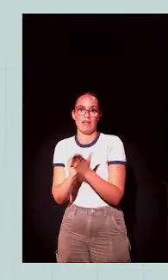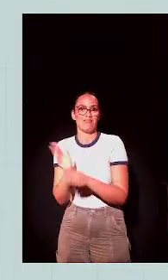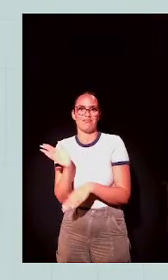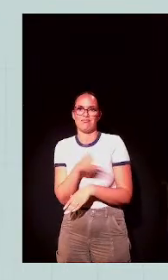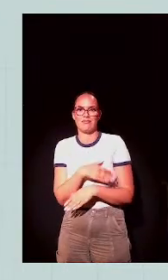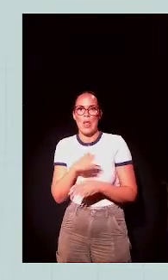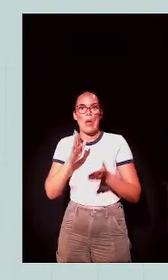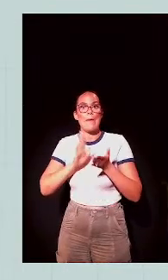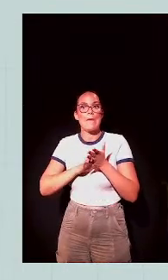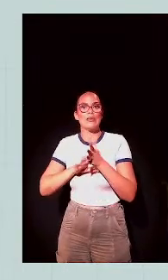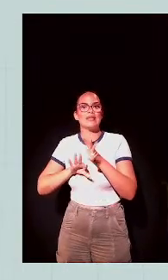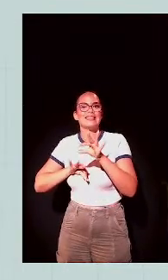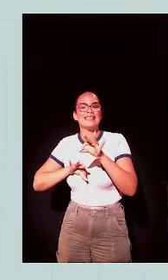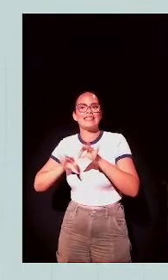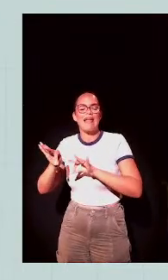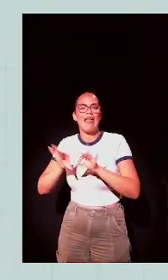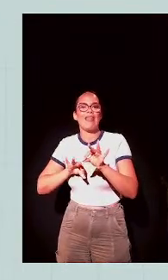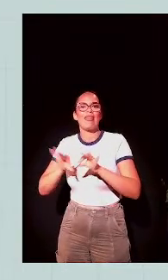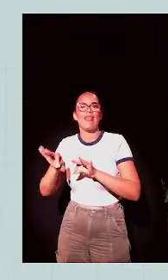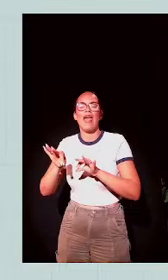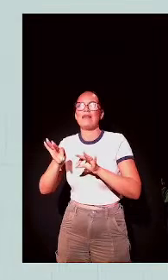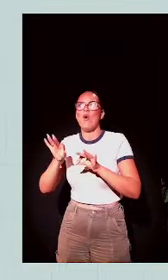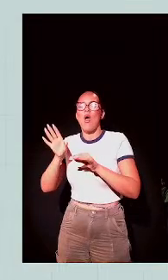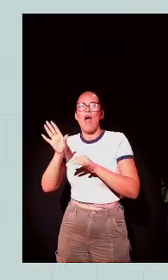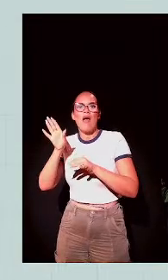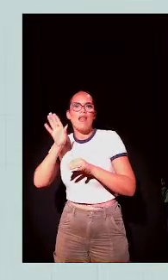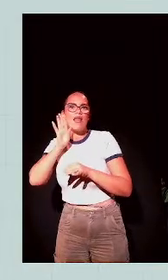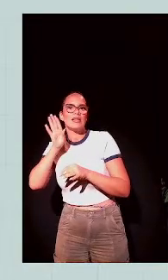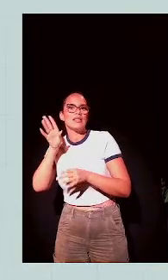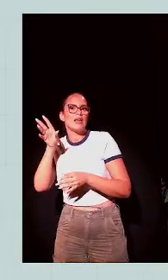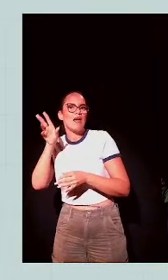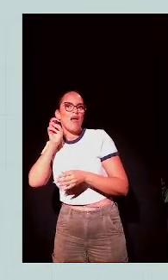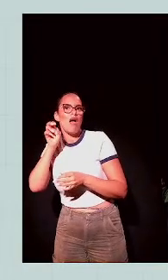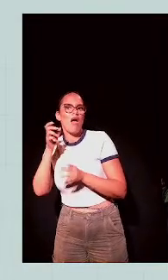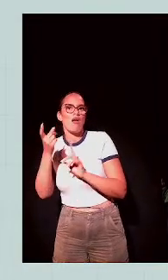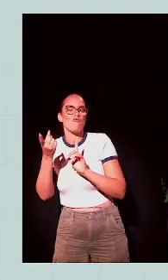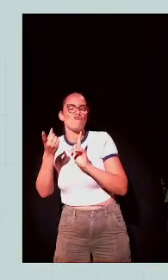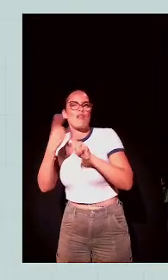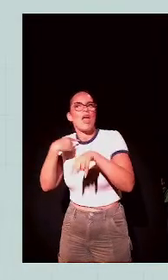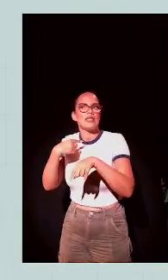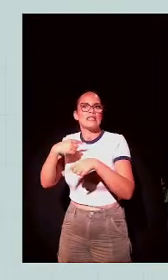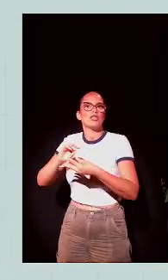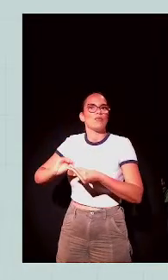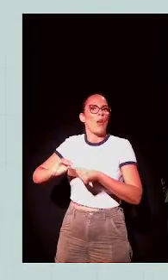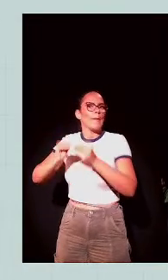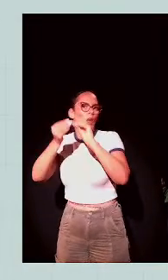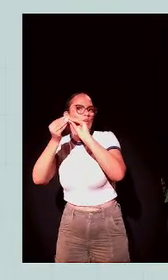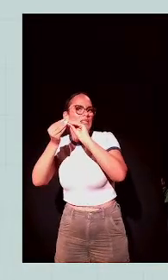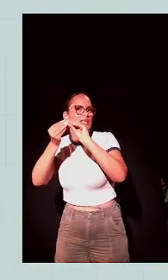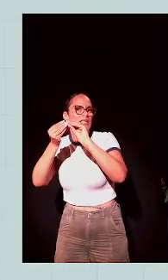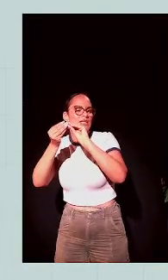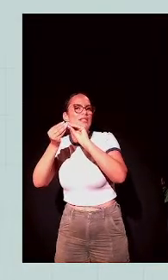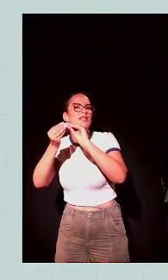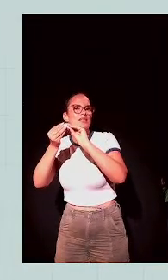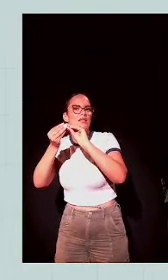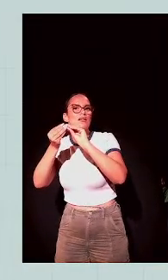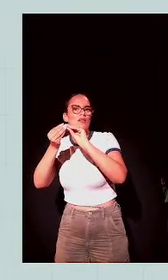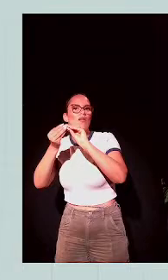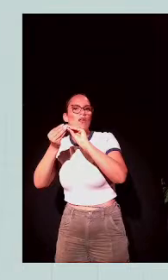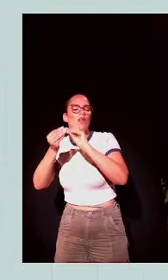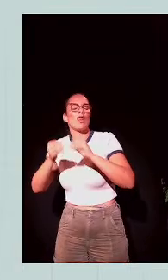attention between listening, reacting, composing or programming a thing, and the player